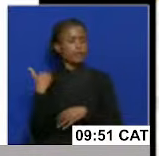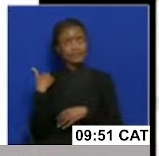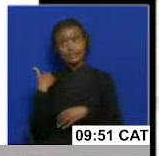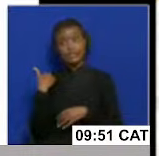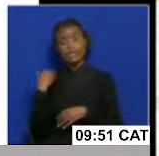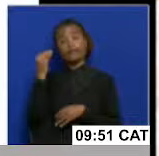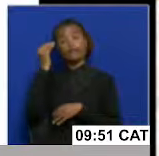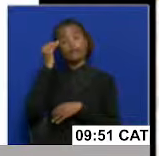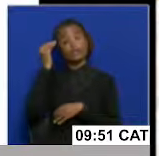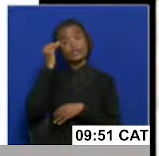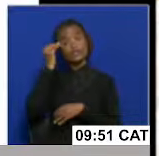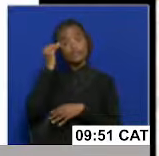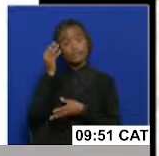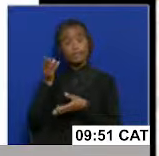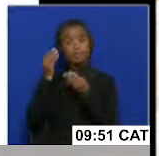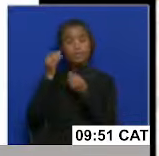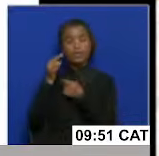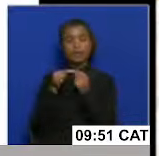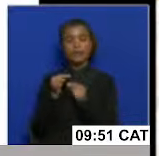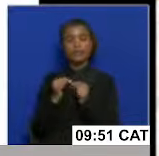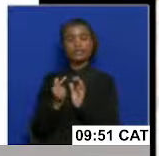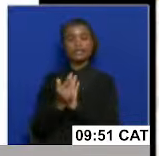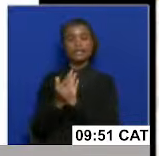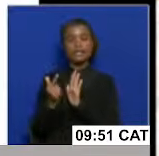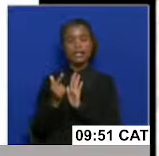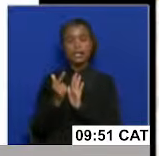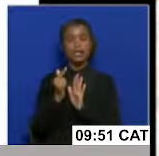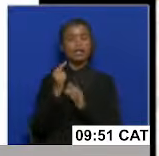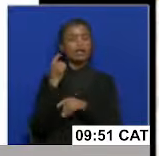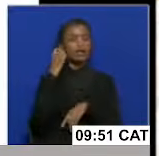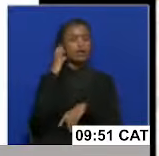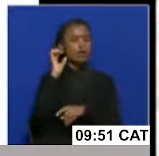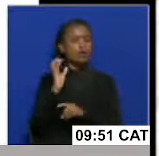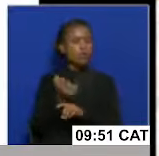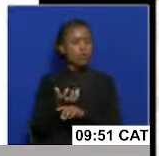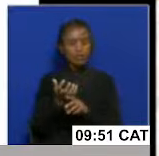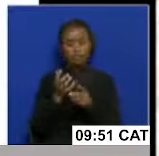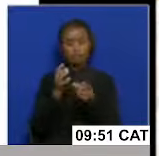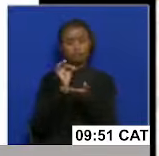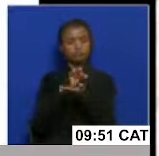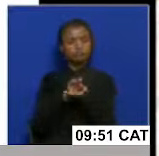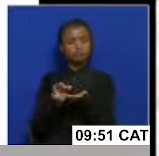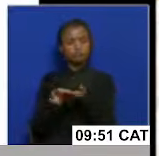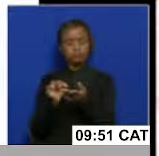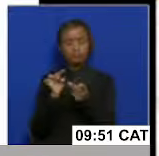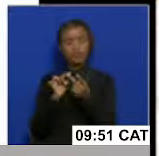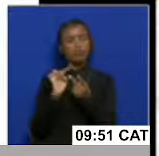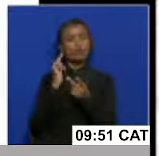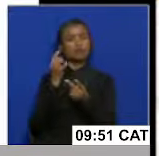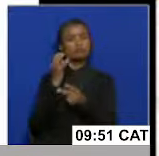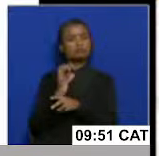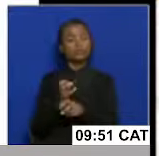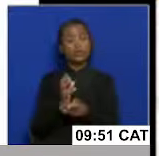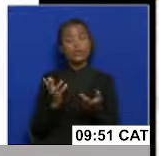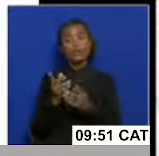illegal stones in possession of someone at a block of flats in Killarney. I had received this